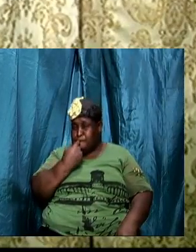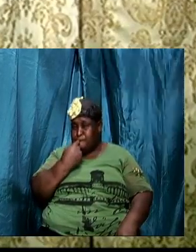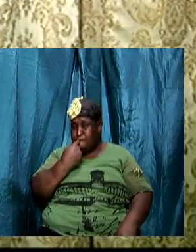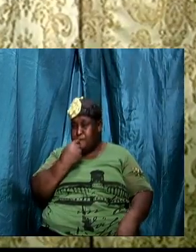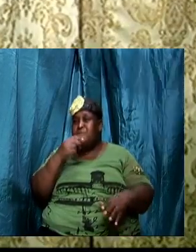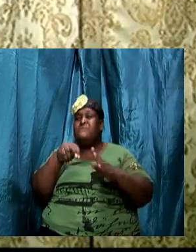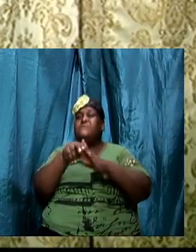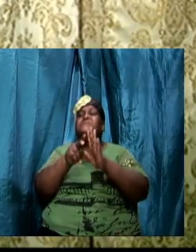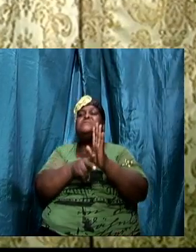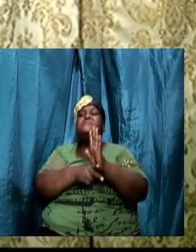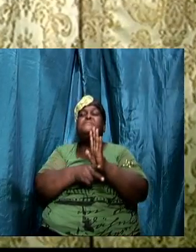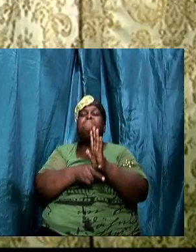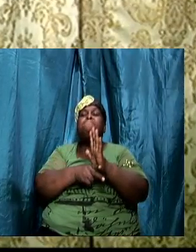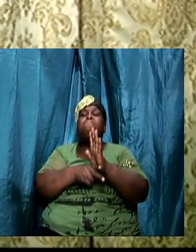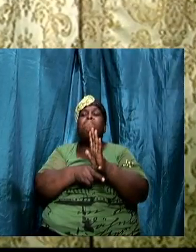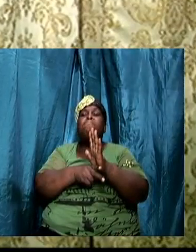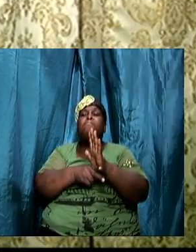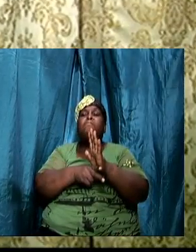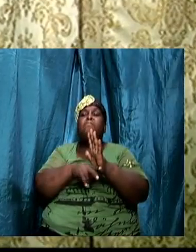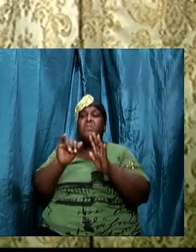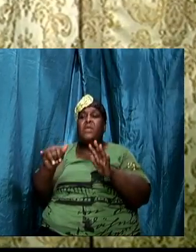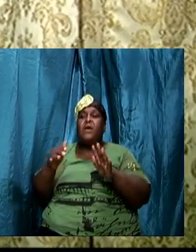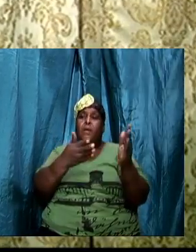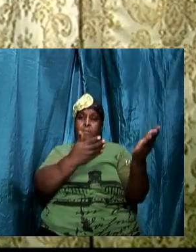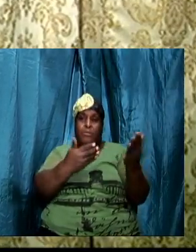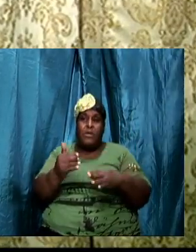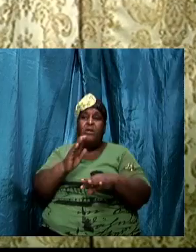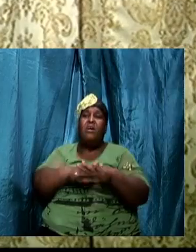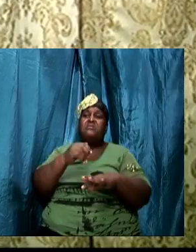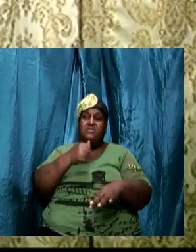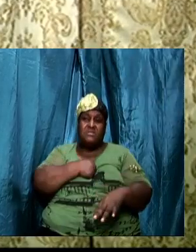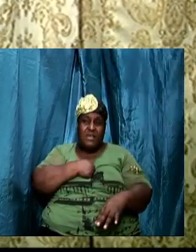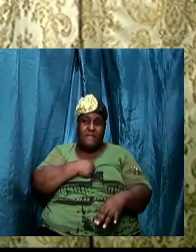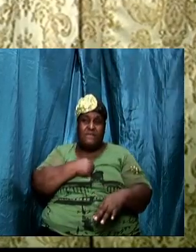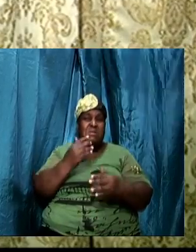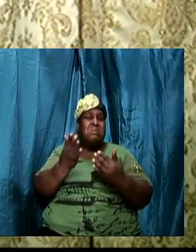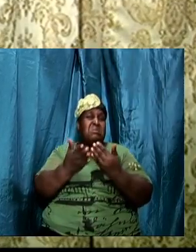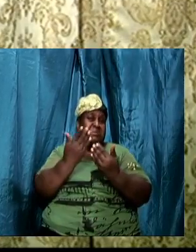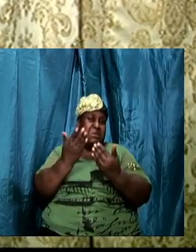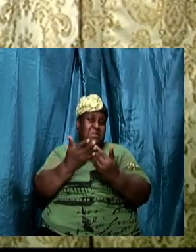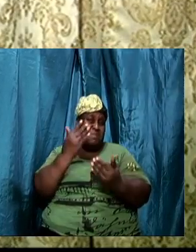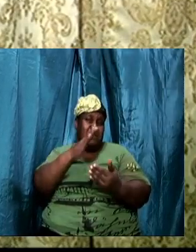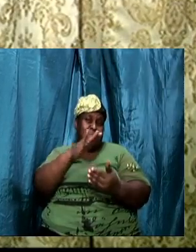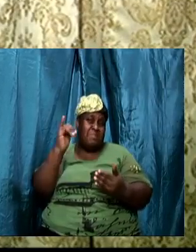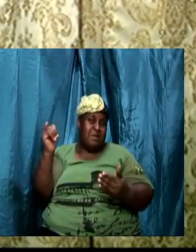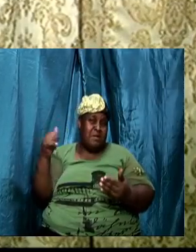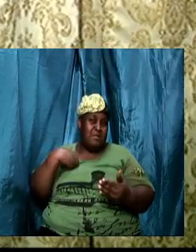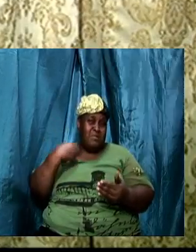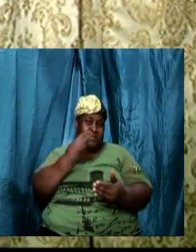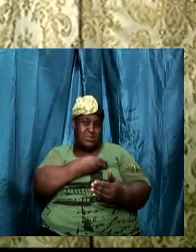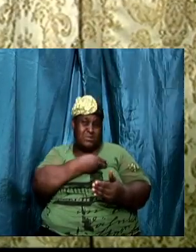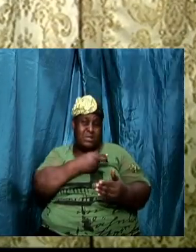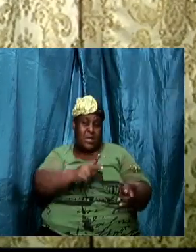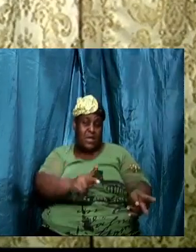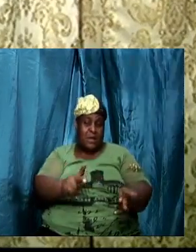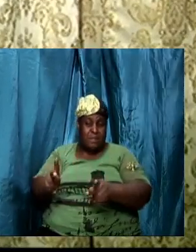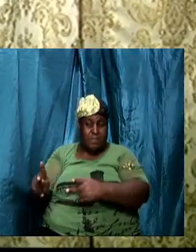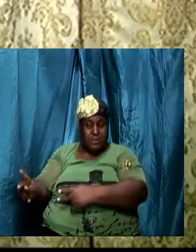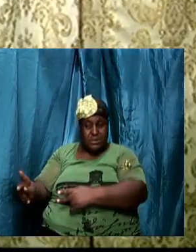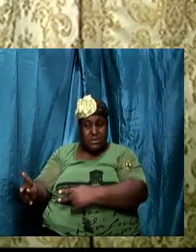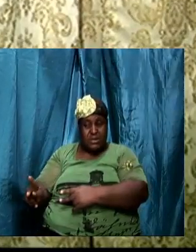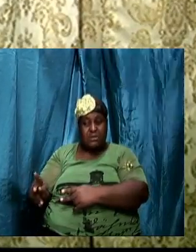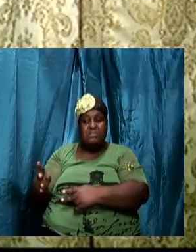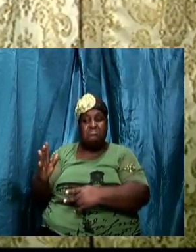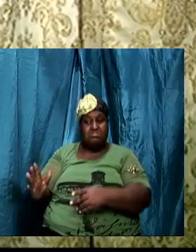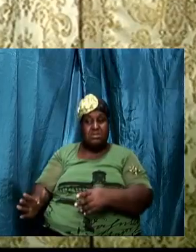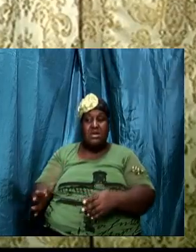can bring upon ourselves simply by us putting aside the things that